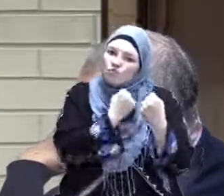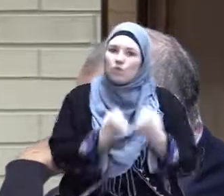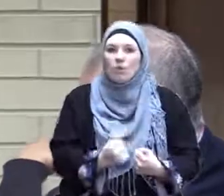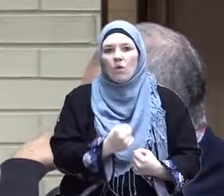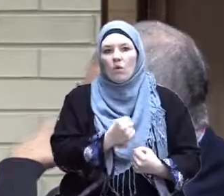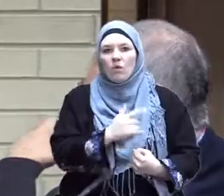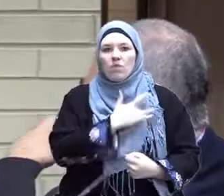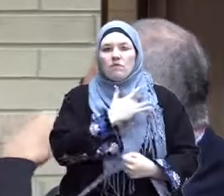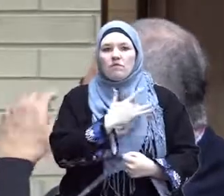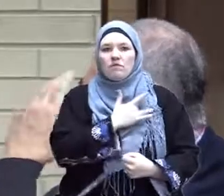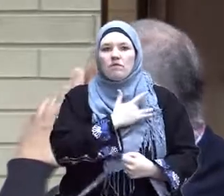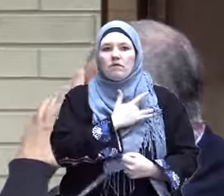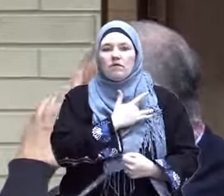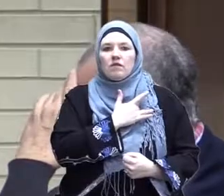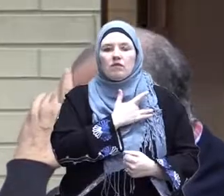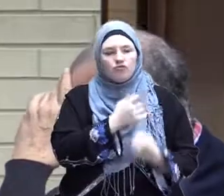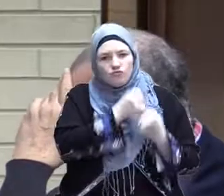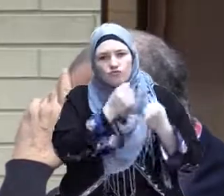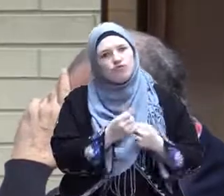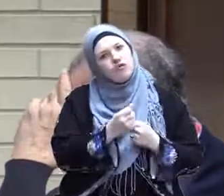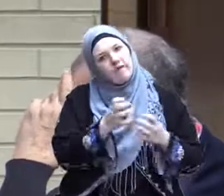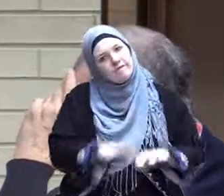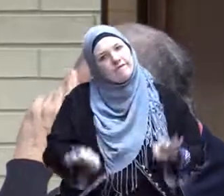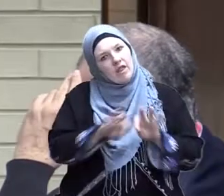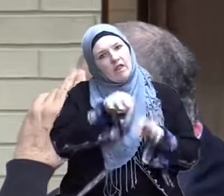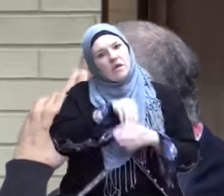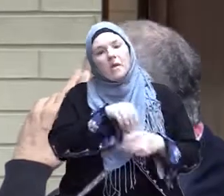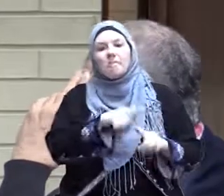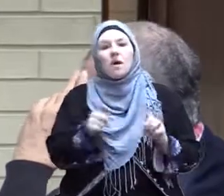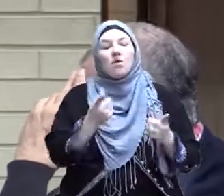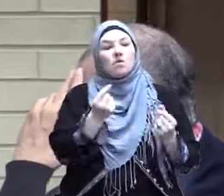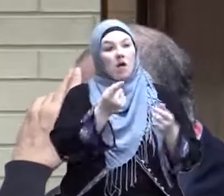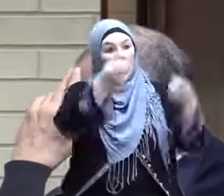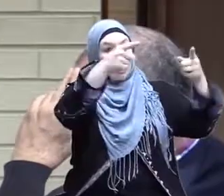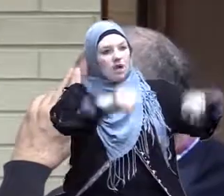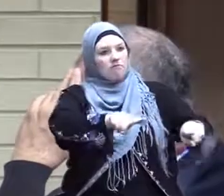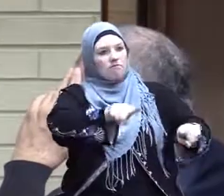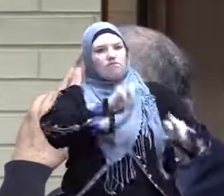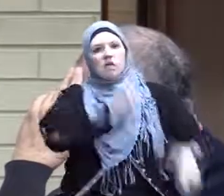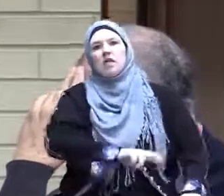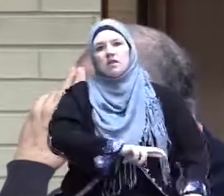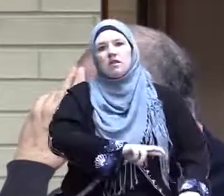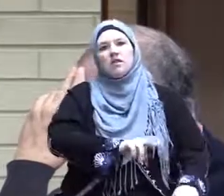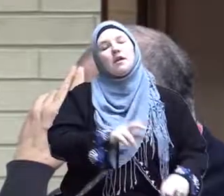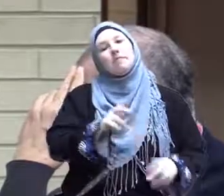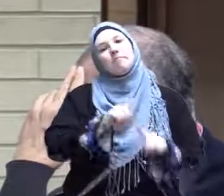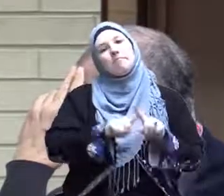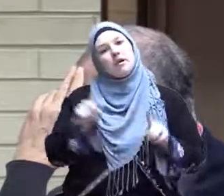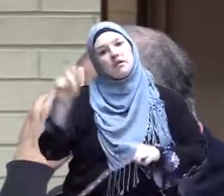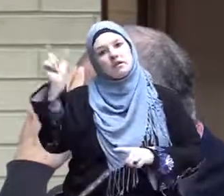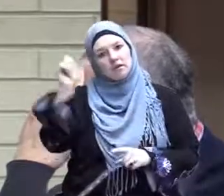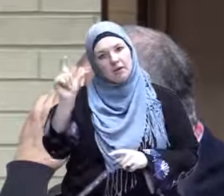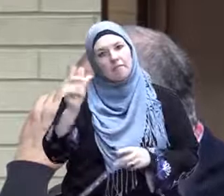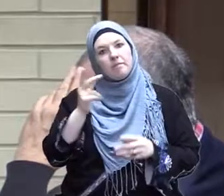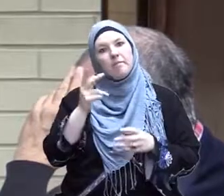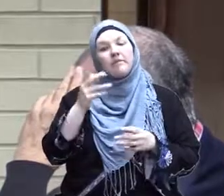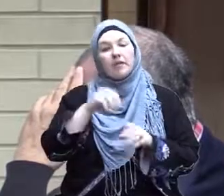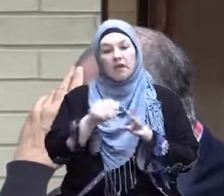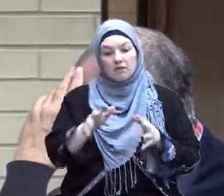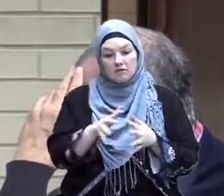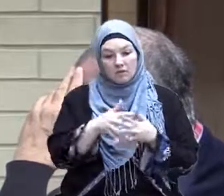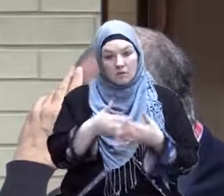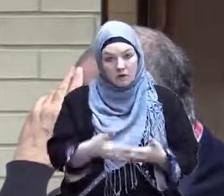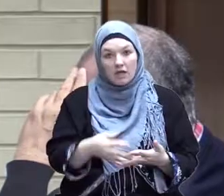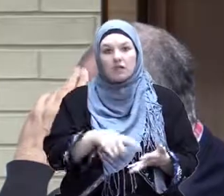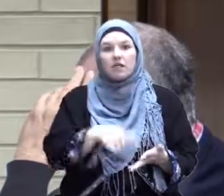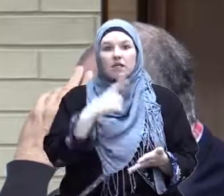with impulsive emotional reaction. The Quran distinguishes people who believe as ones who do